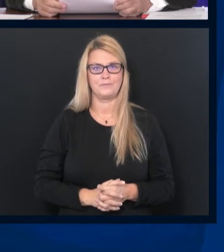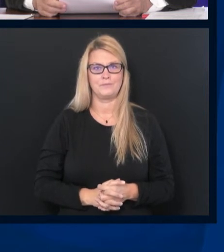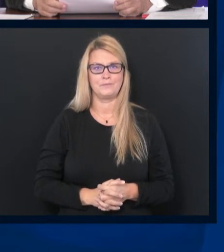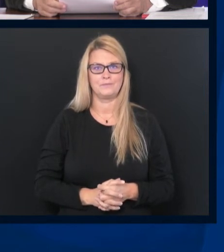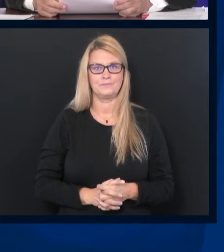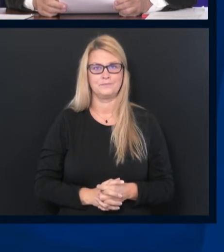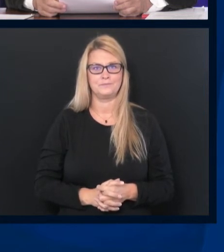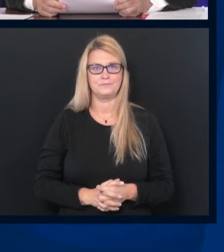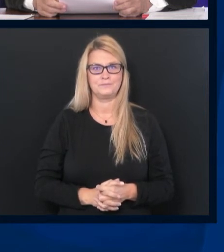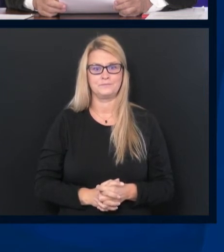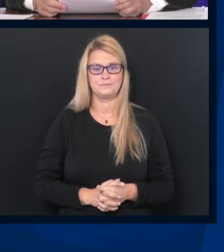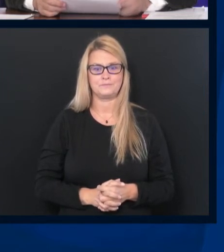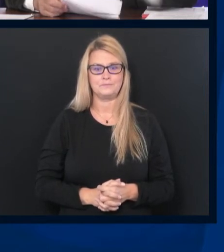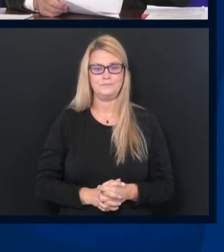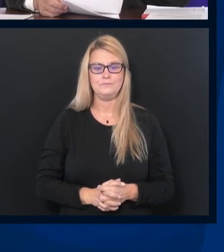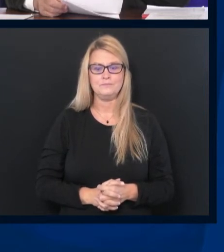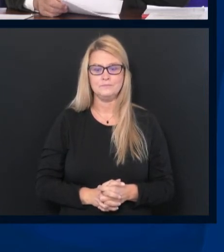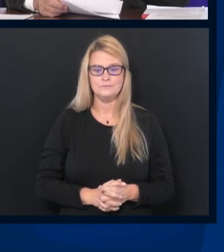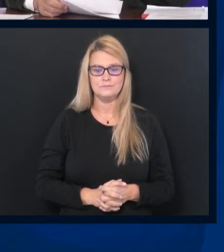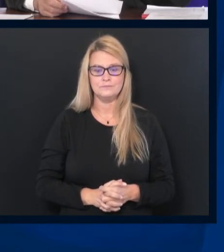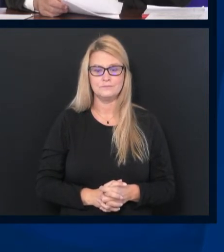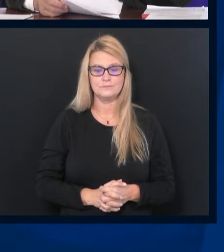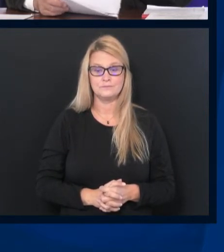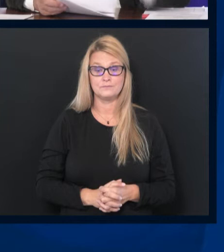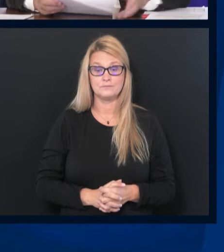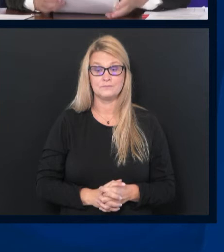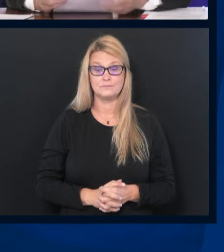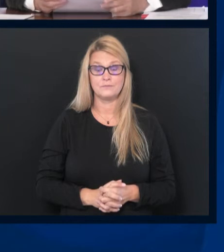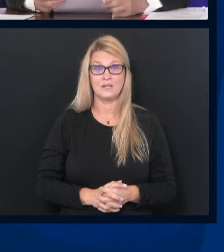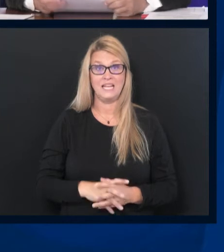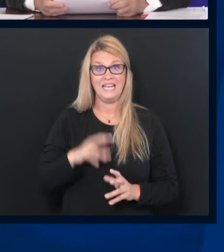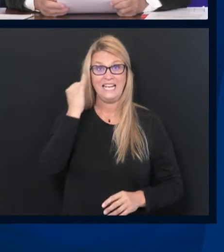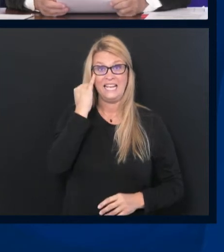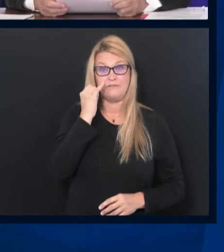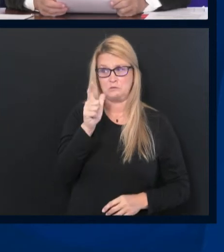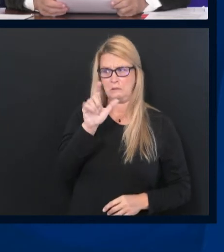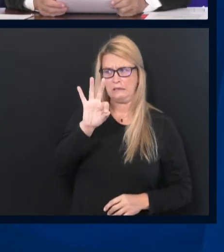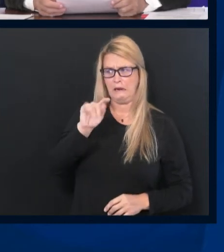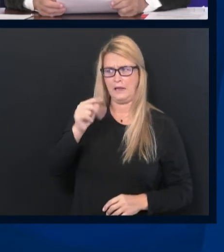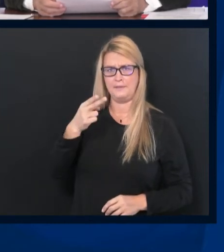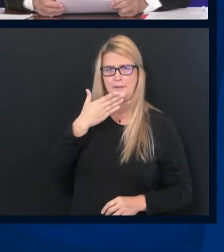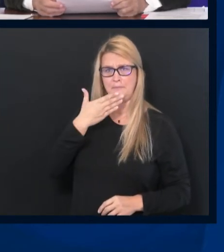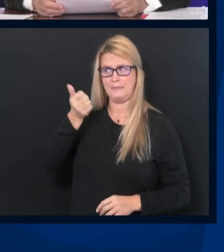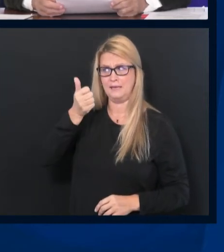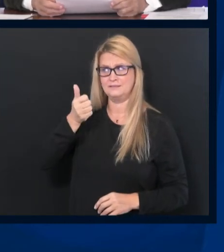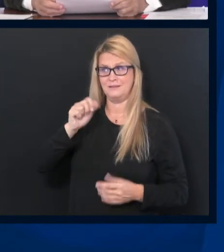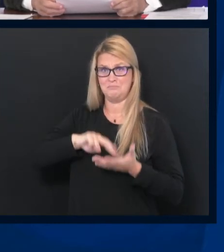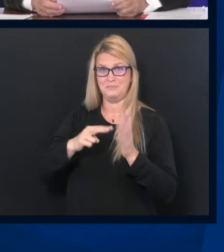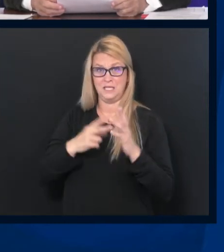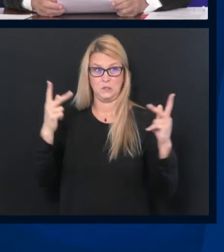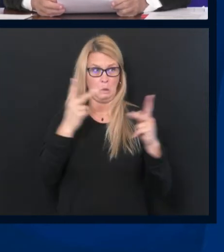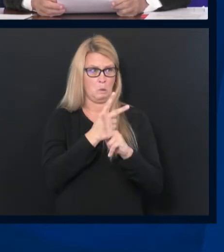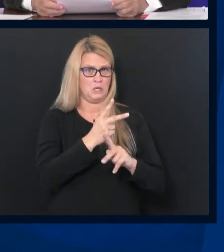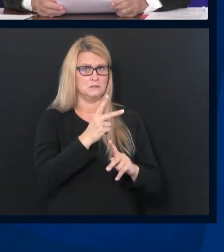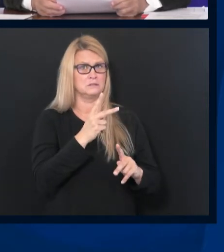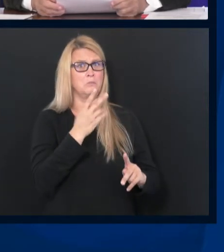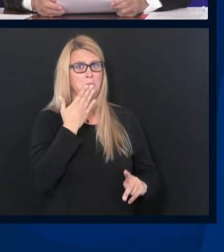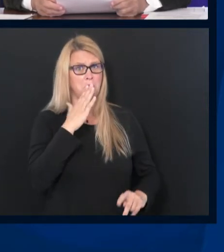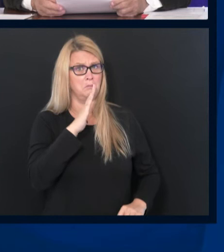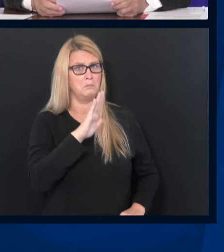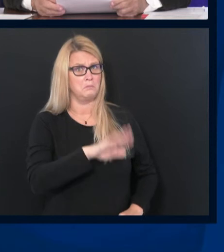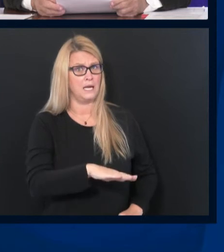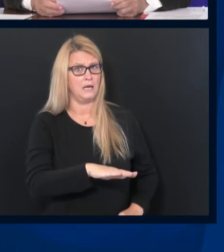Man, if this is 29th best, I'd hate like crazy to see what the others are. But we see it every day.